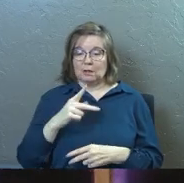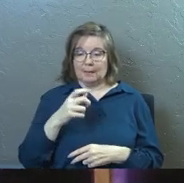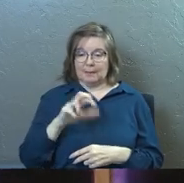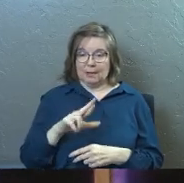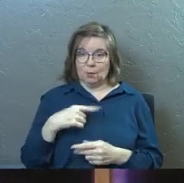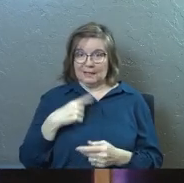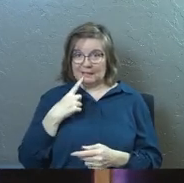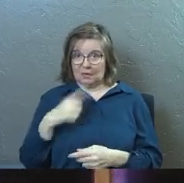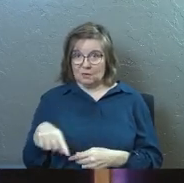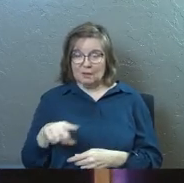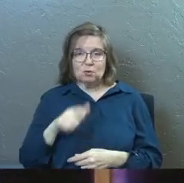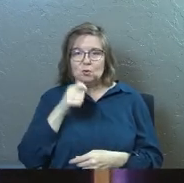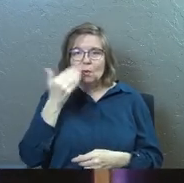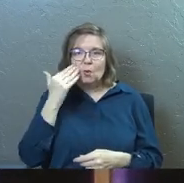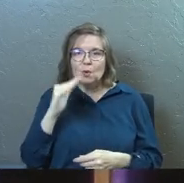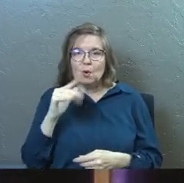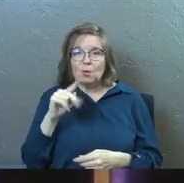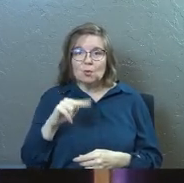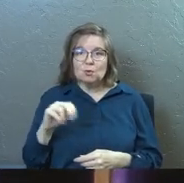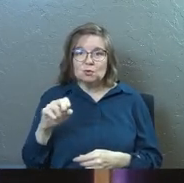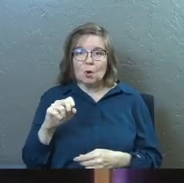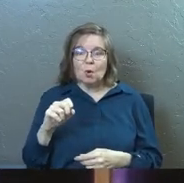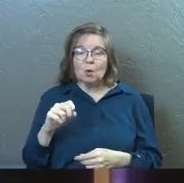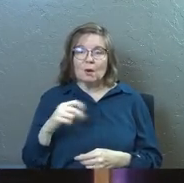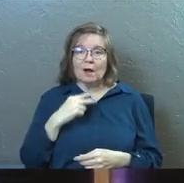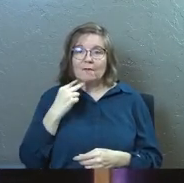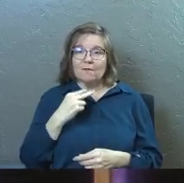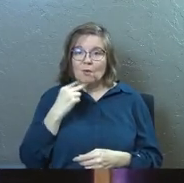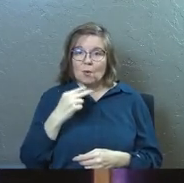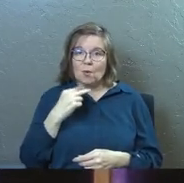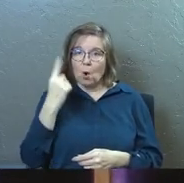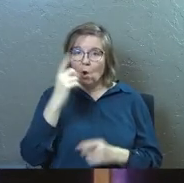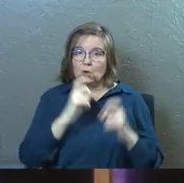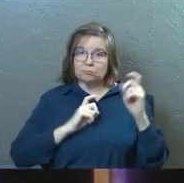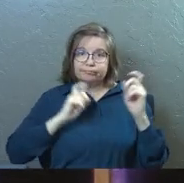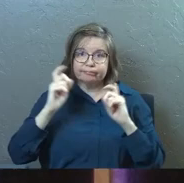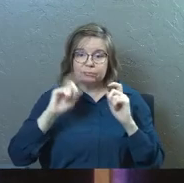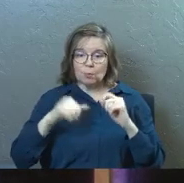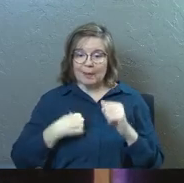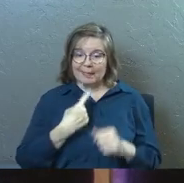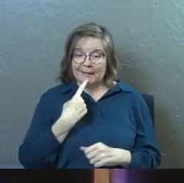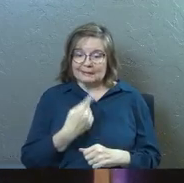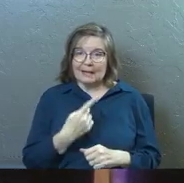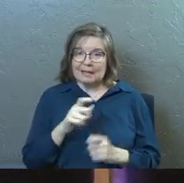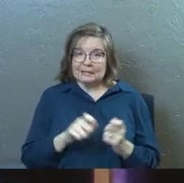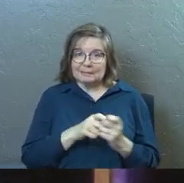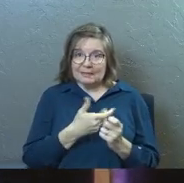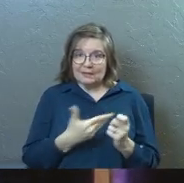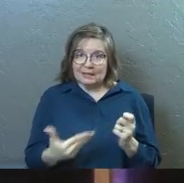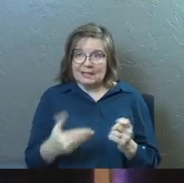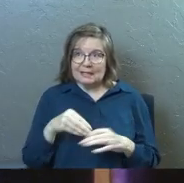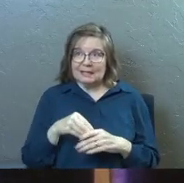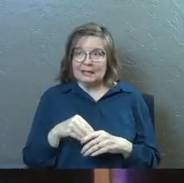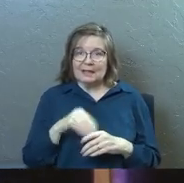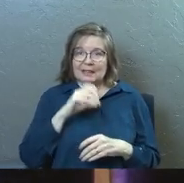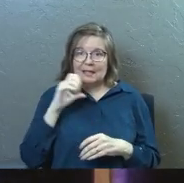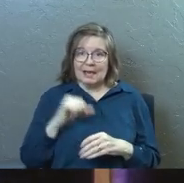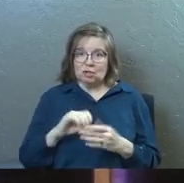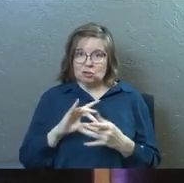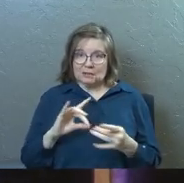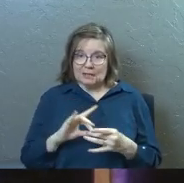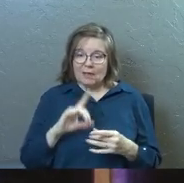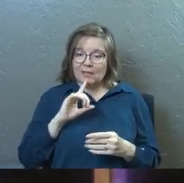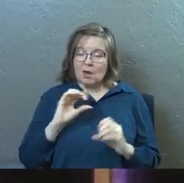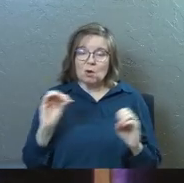them, was you don't know the tone of voice or the look on their face when they said certain things in the ancient